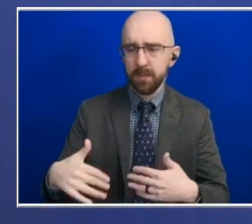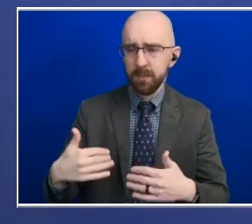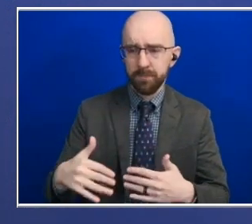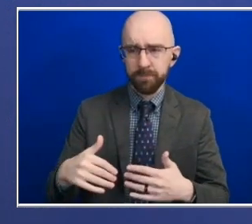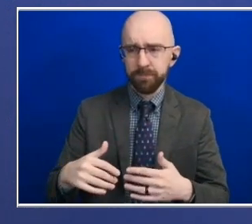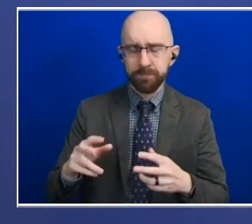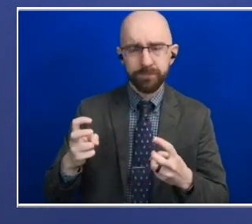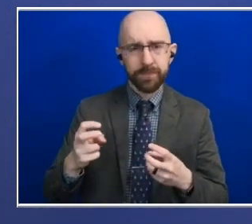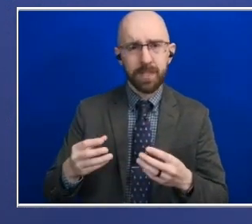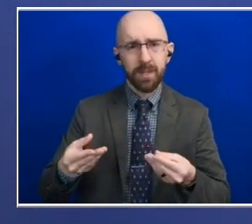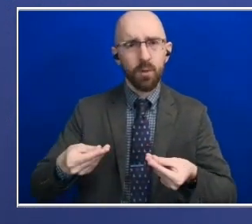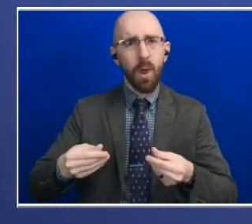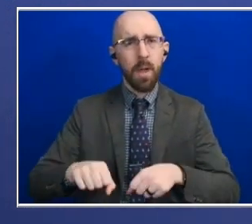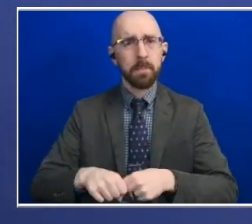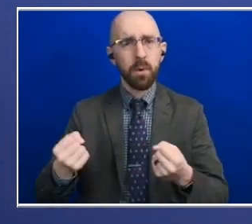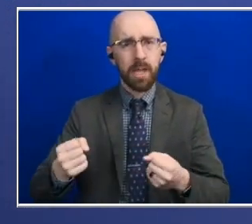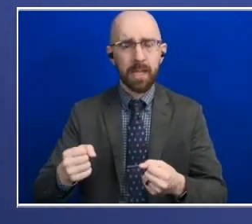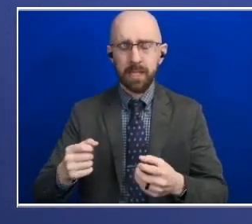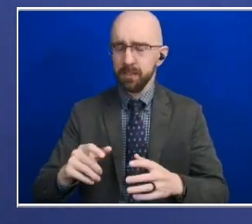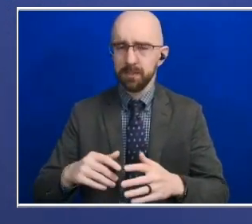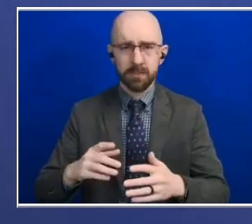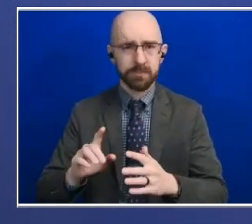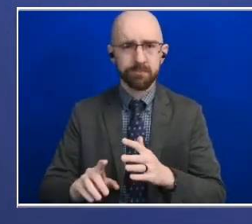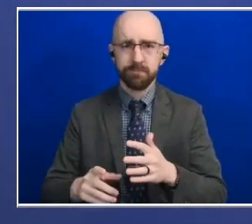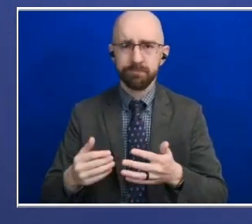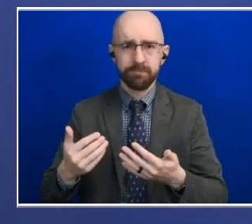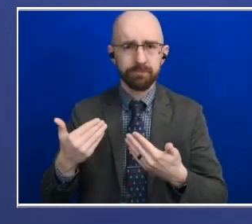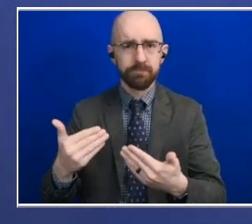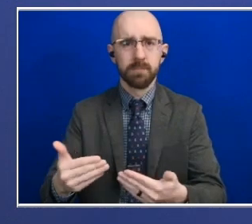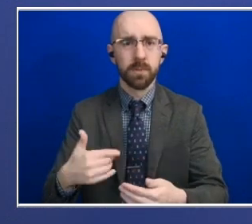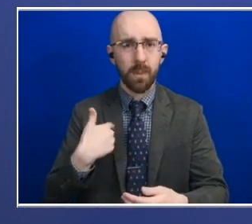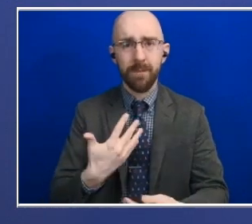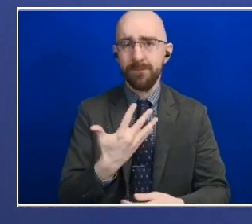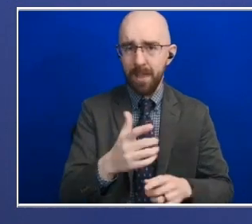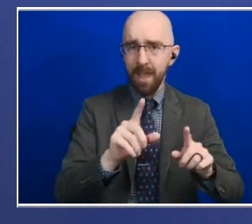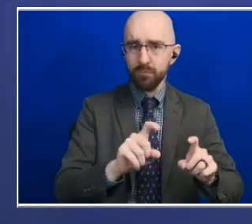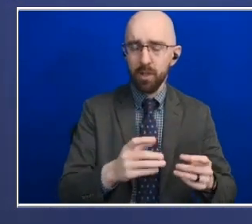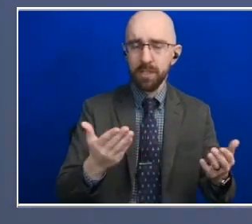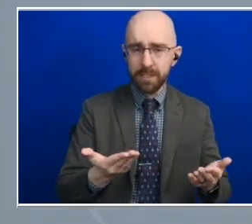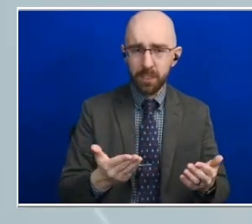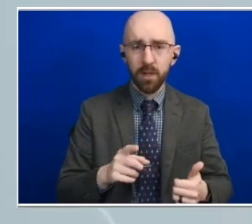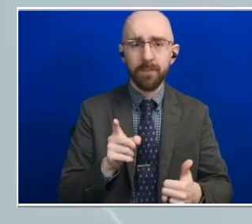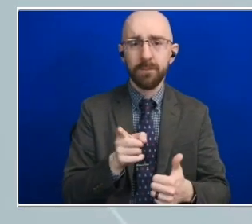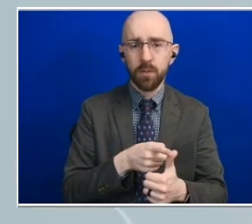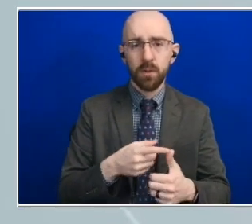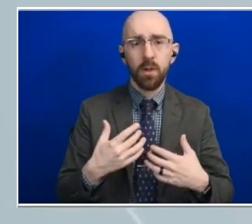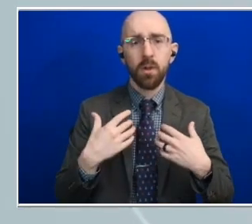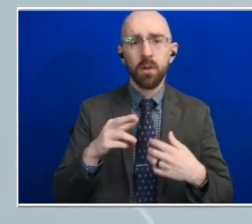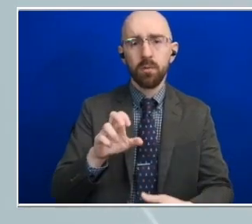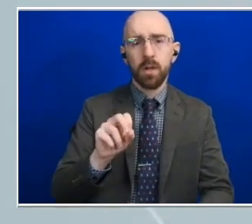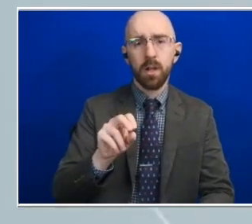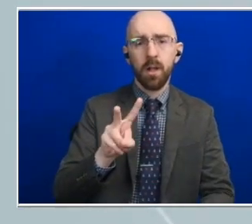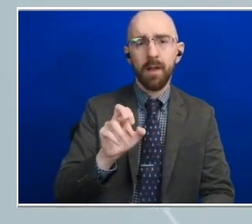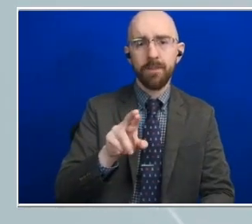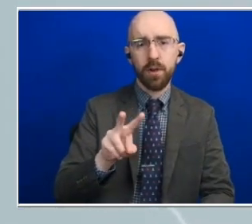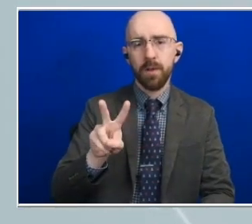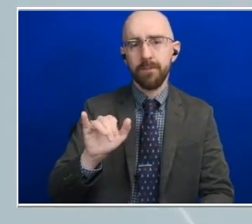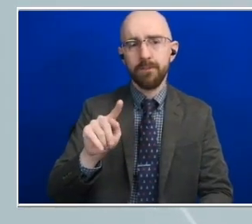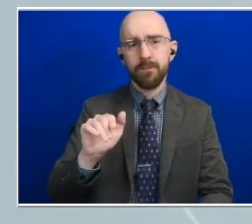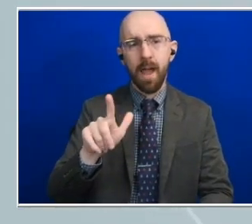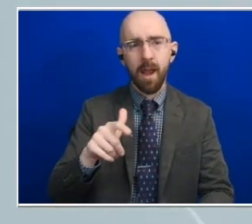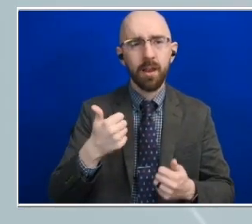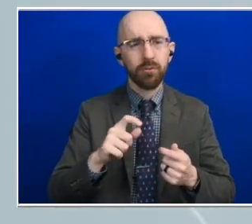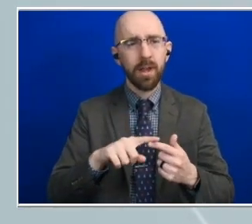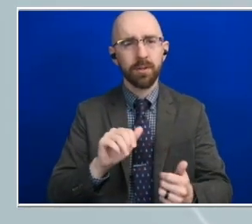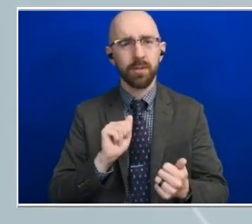And so we've launched 5 trials here. The first one, Recover Vital, was really trying to tackle this problem